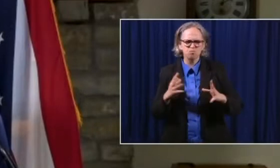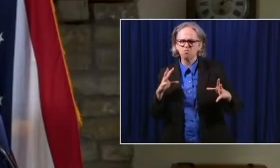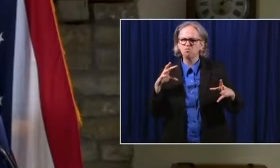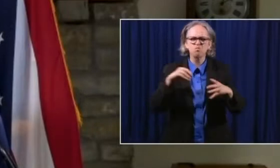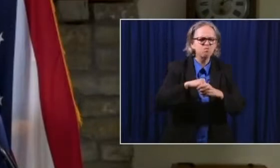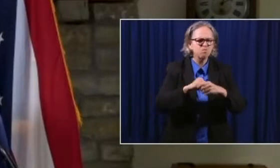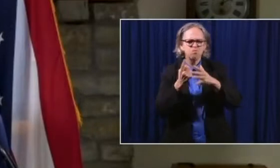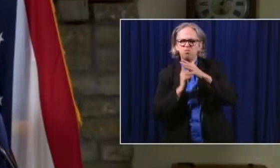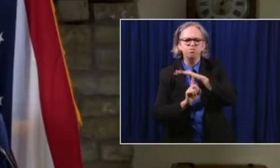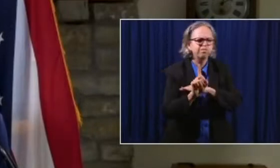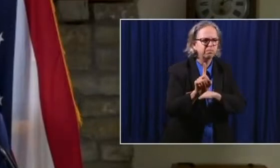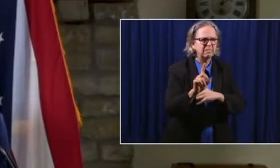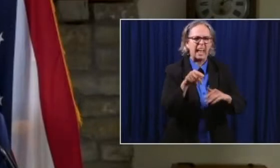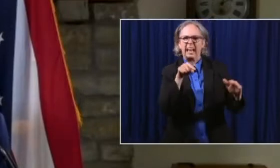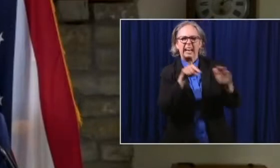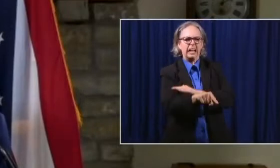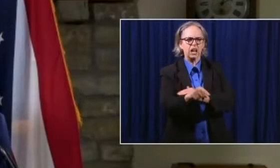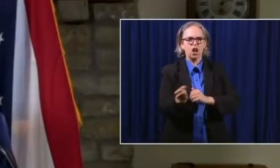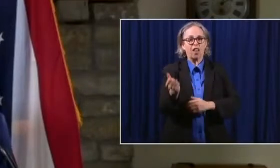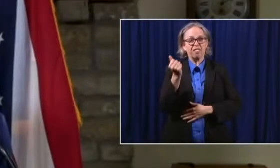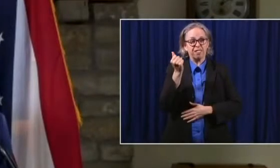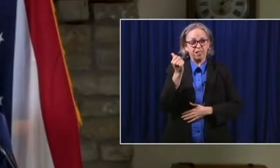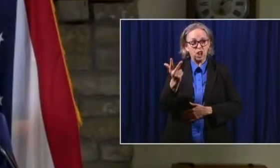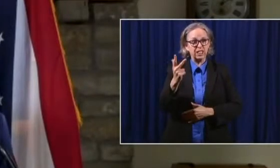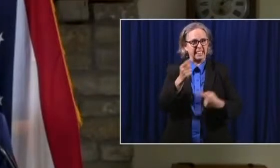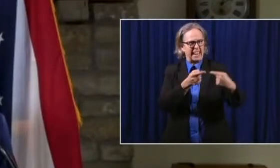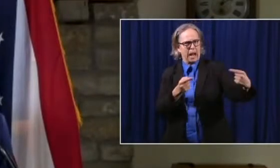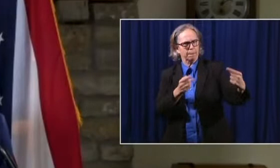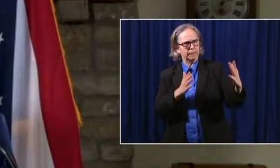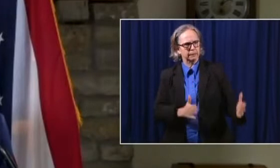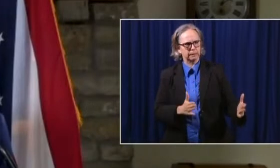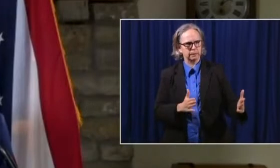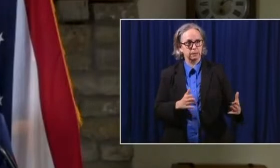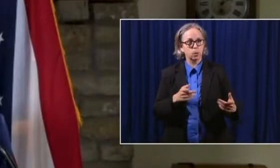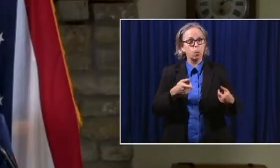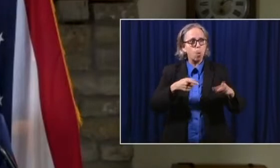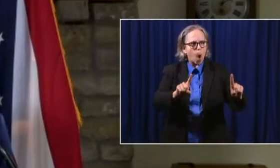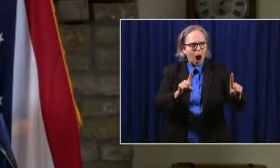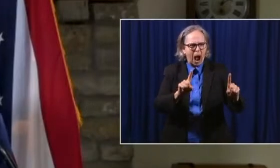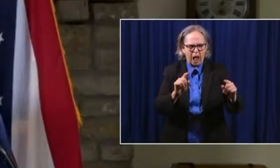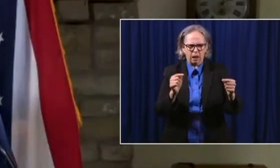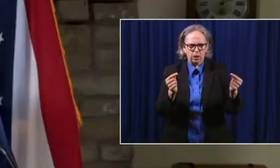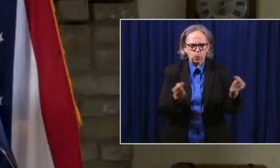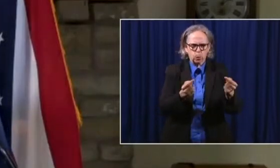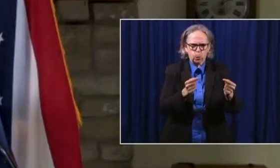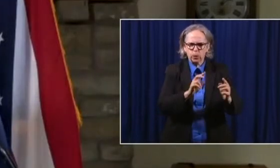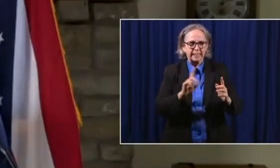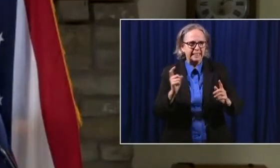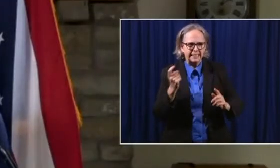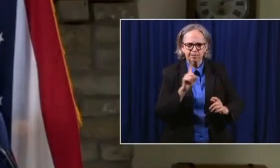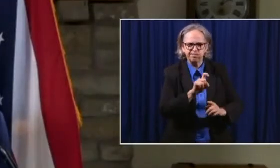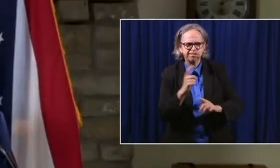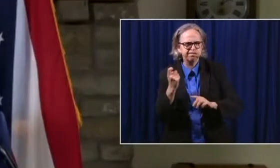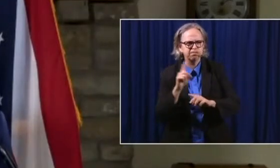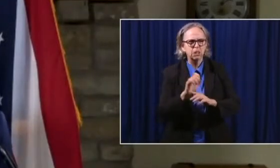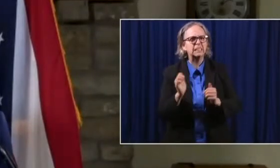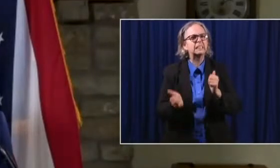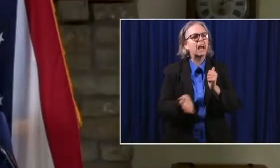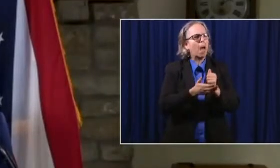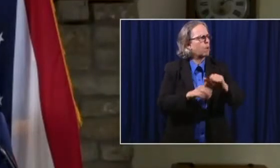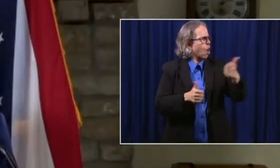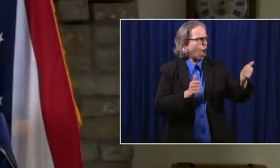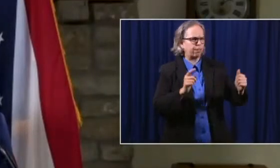and while wounded, made several trips across open terrain, still under fire, to help remove wounded comrades.